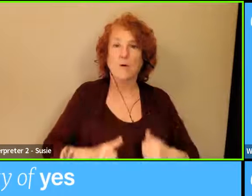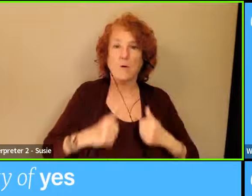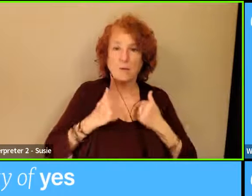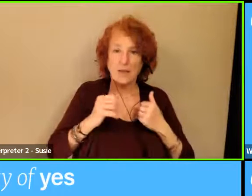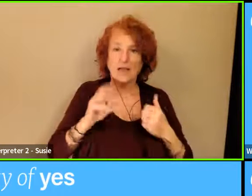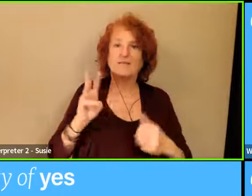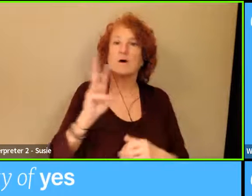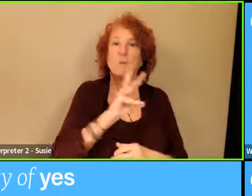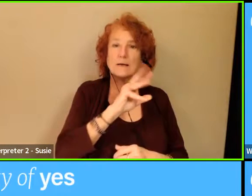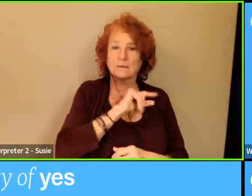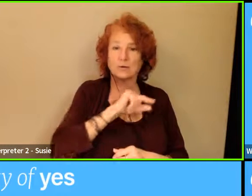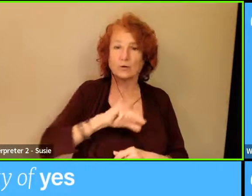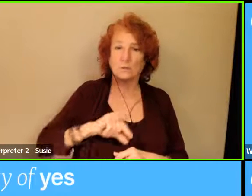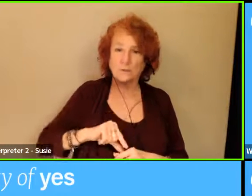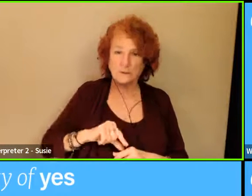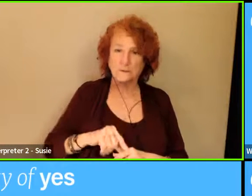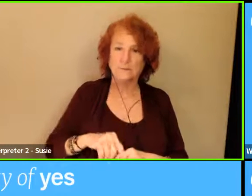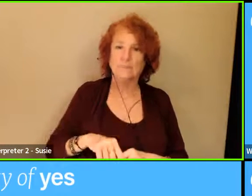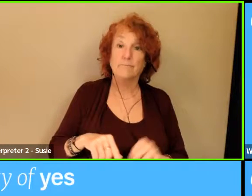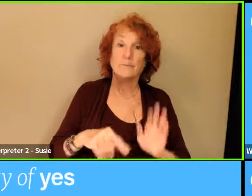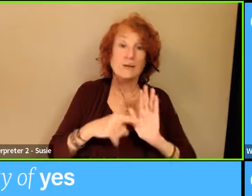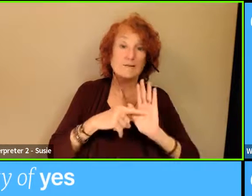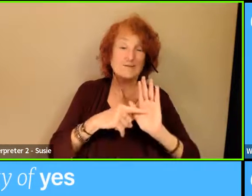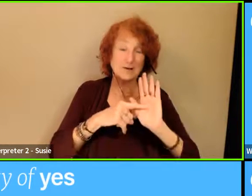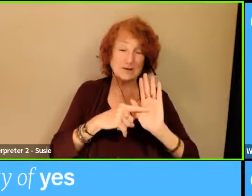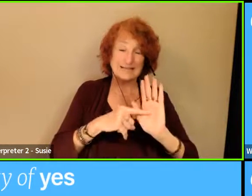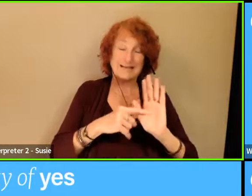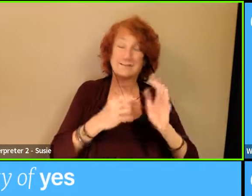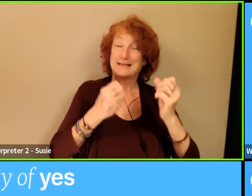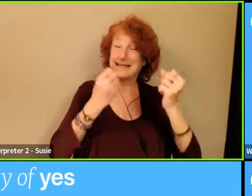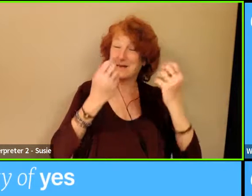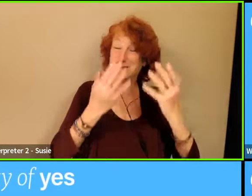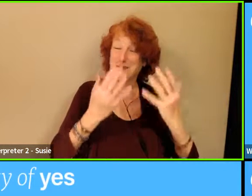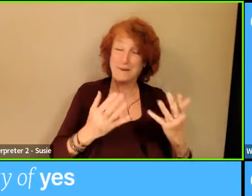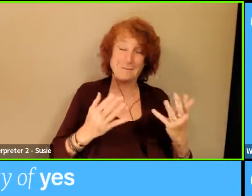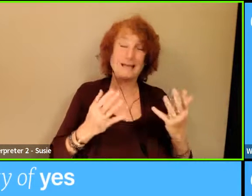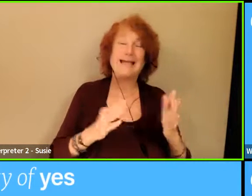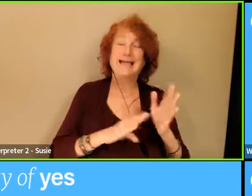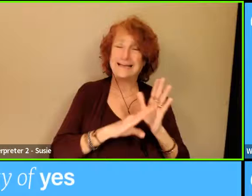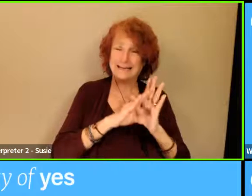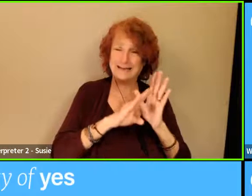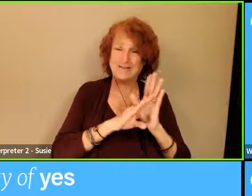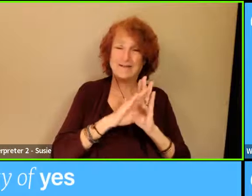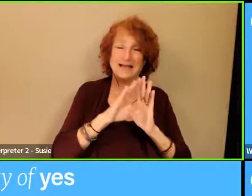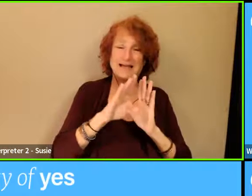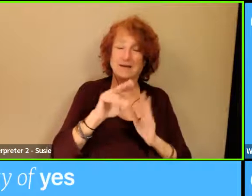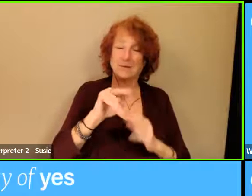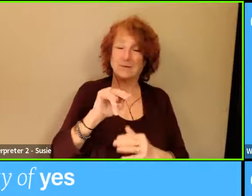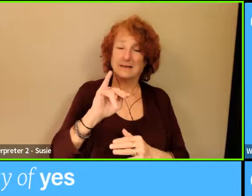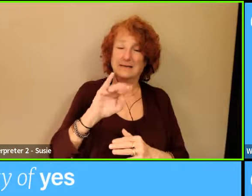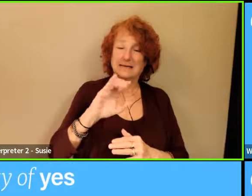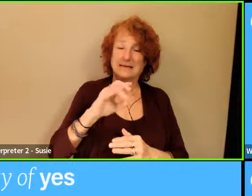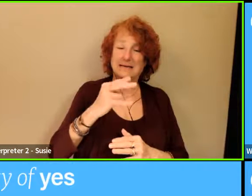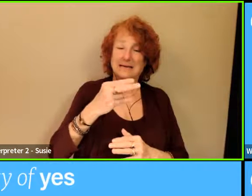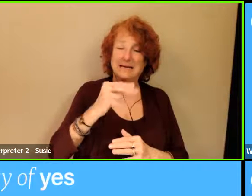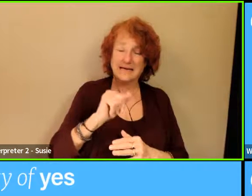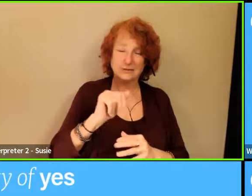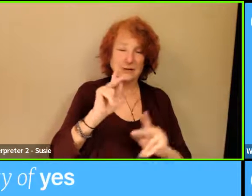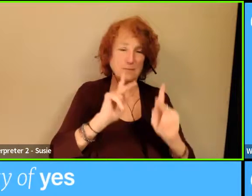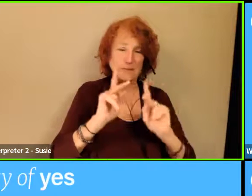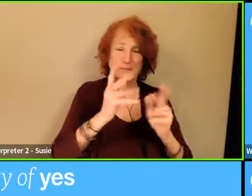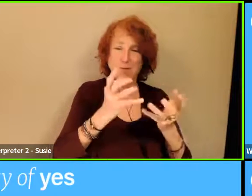For example, there are many NYCHA developments where people would like to move out of NYCHA and have